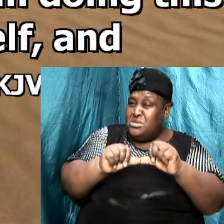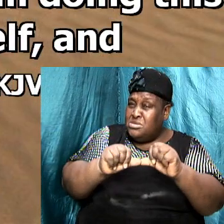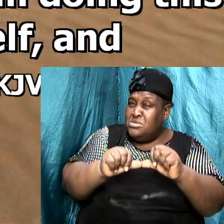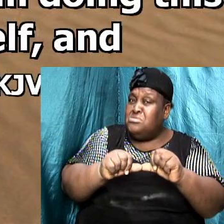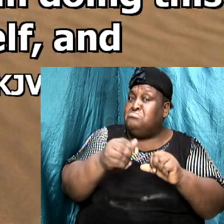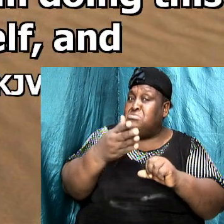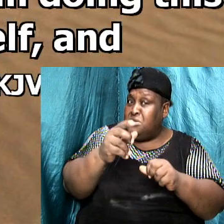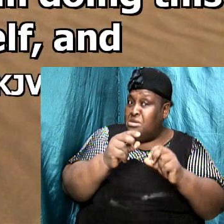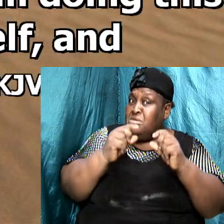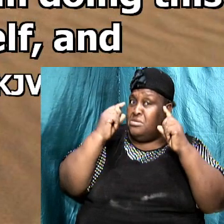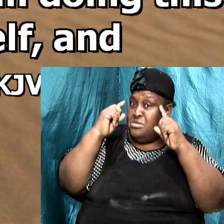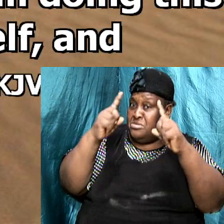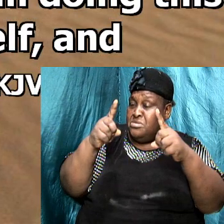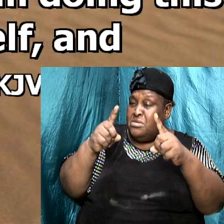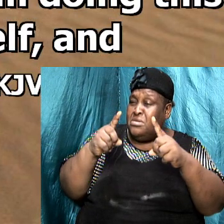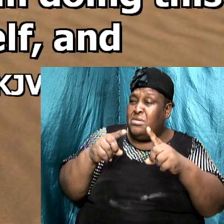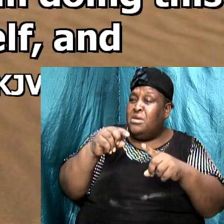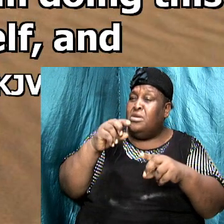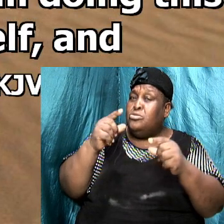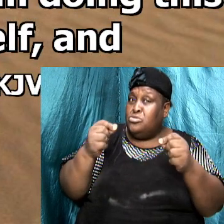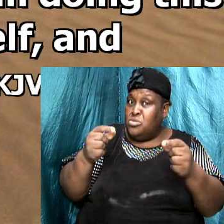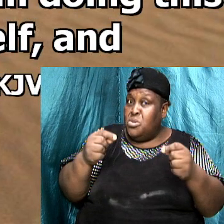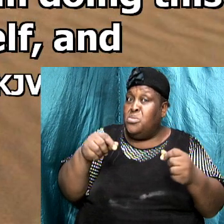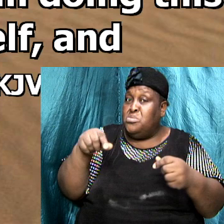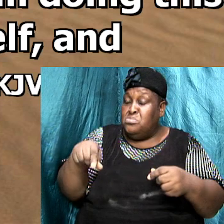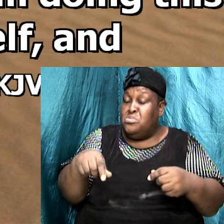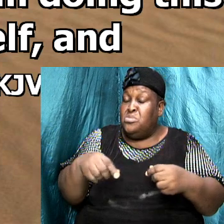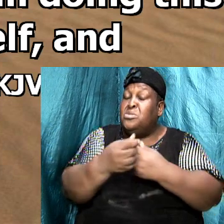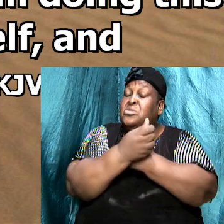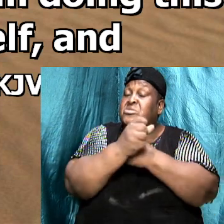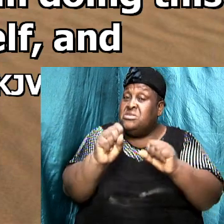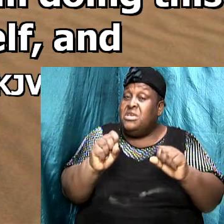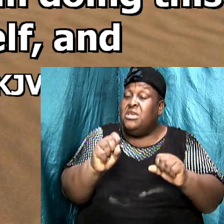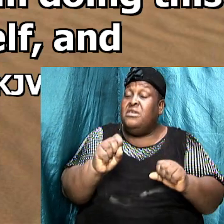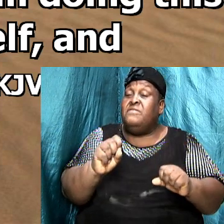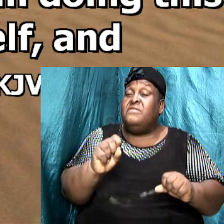in them, for in doing this